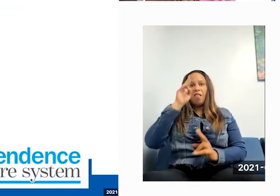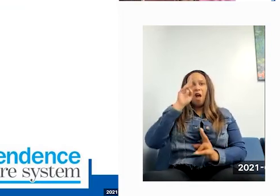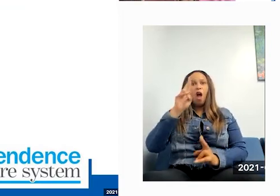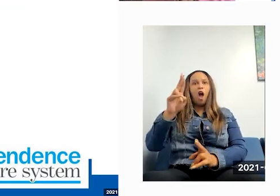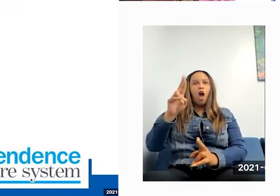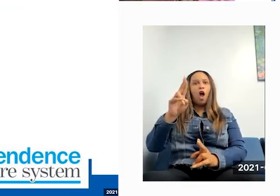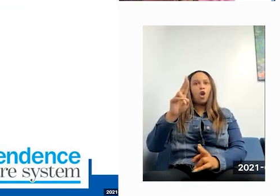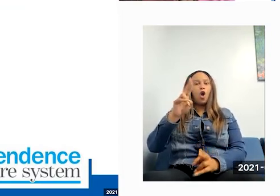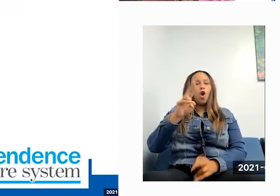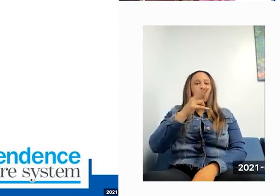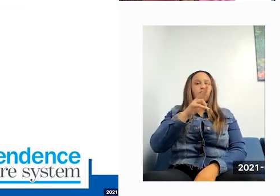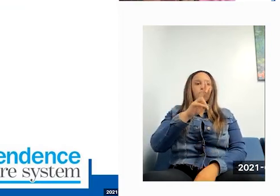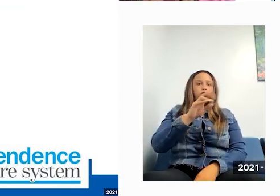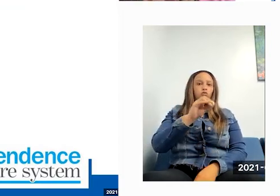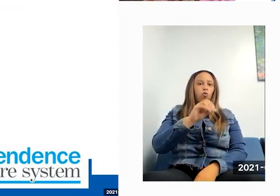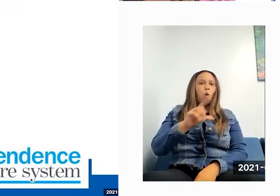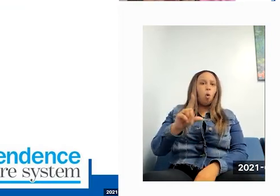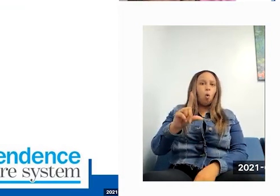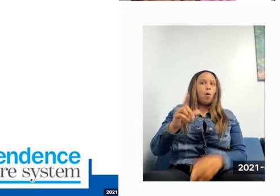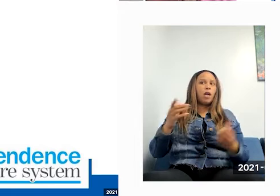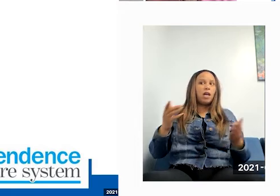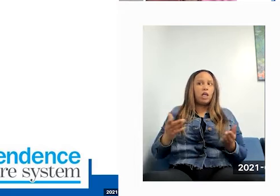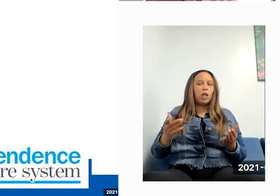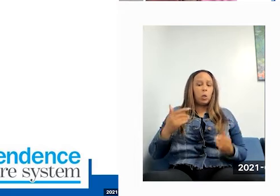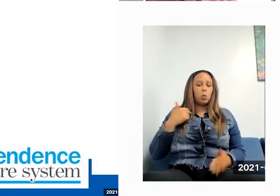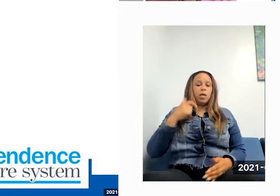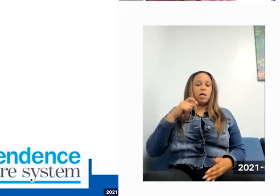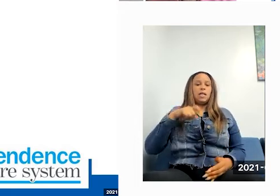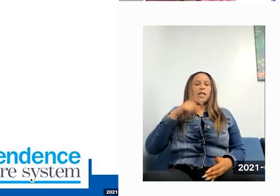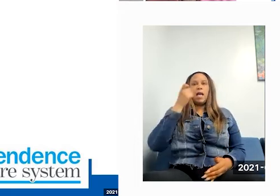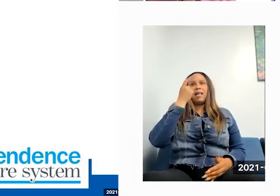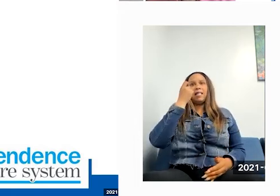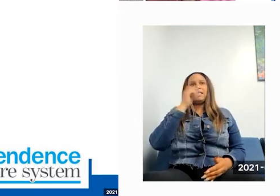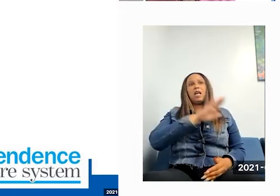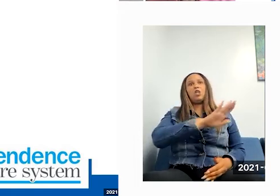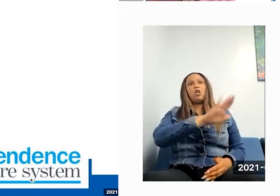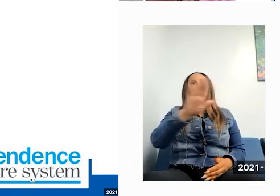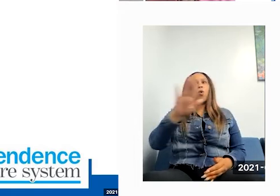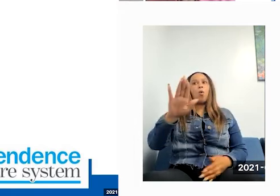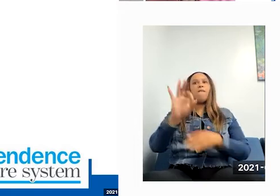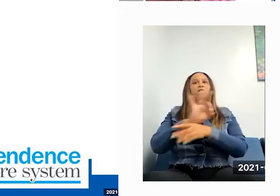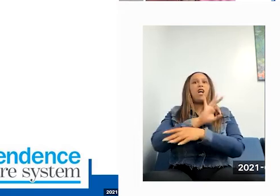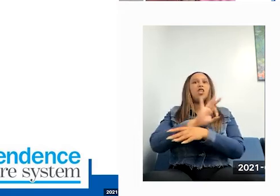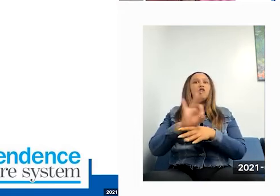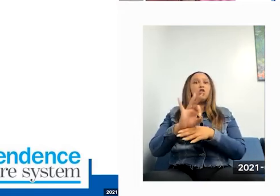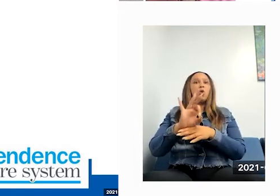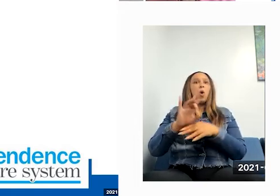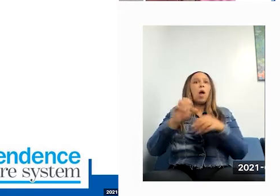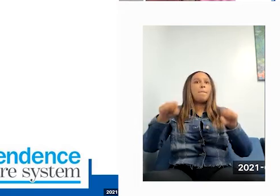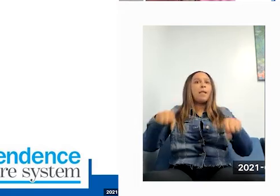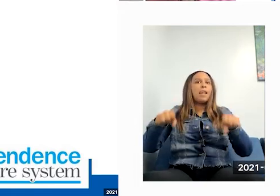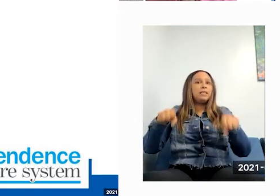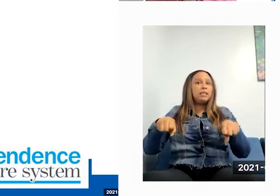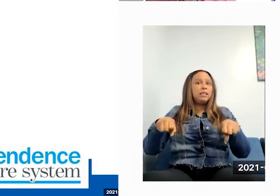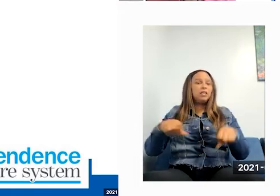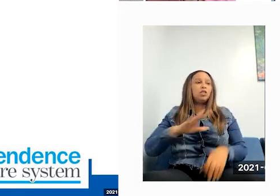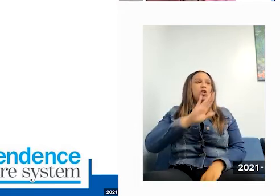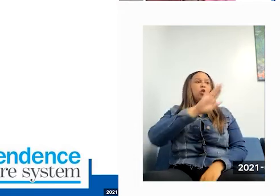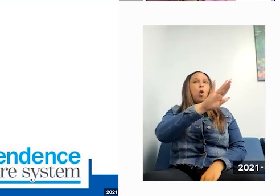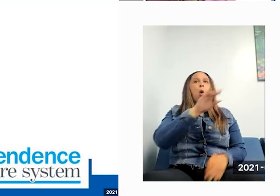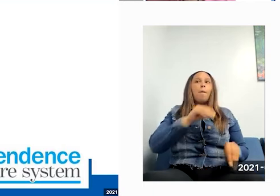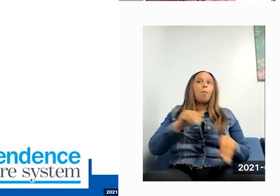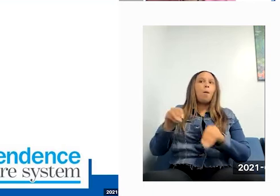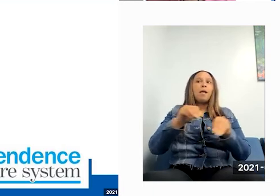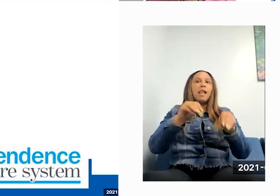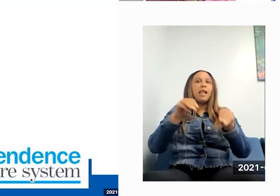we need to understand your functional abilities, your mobility needs, and